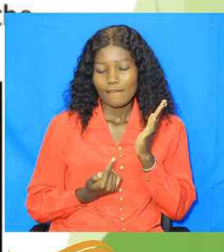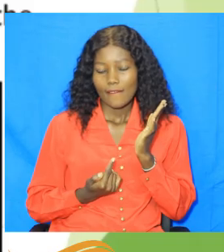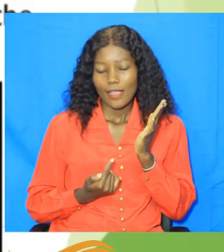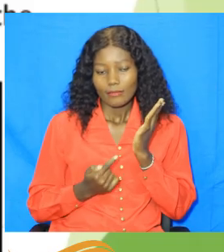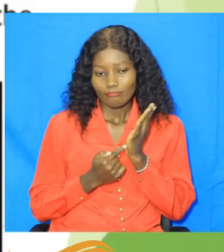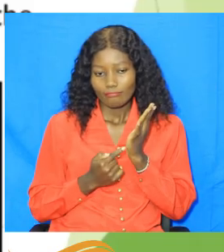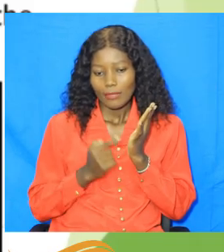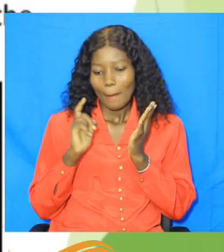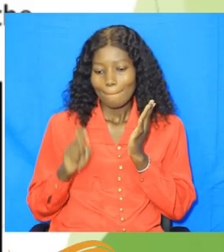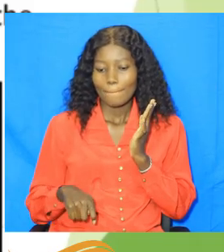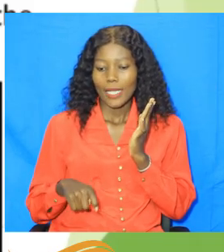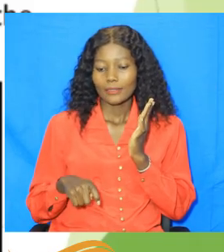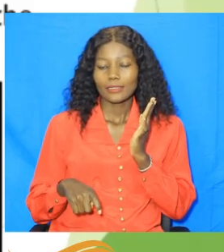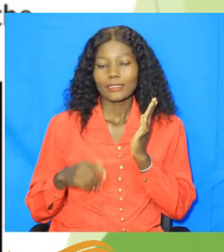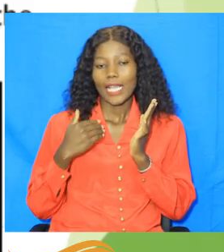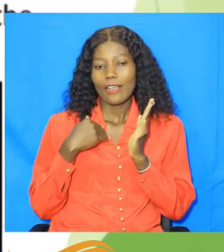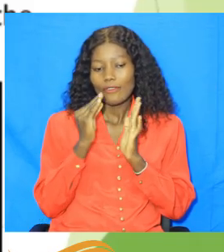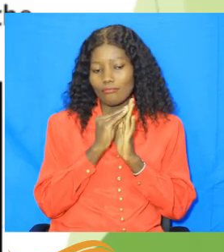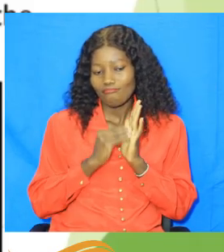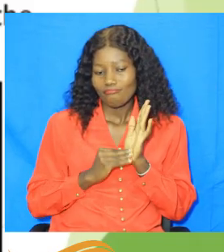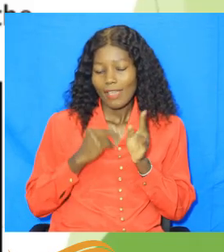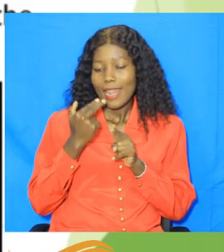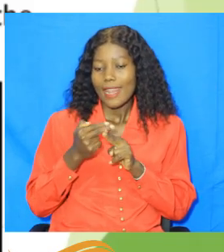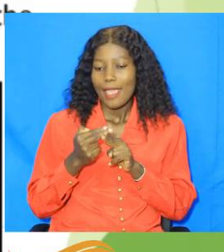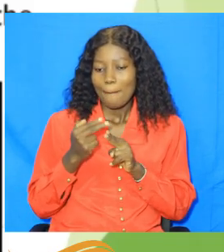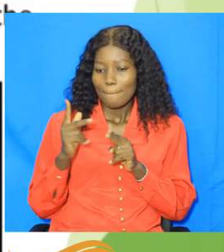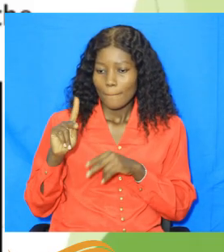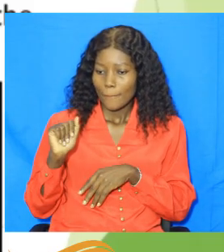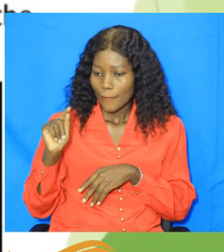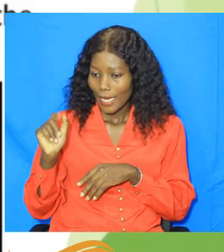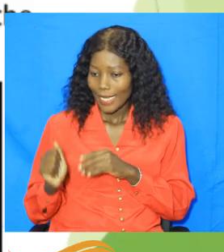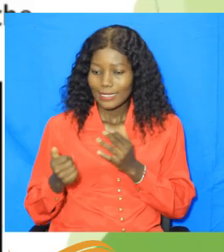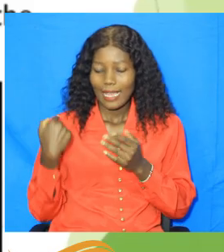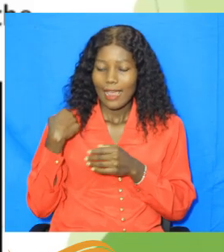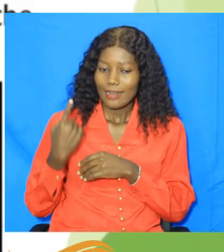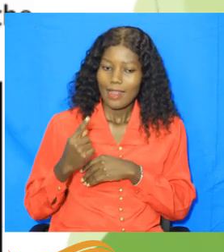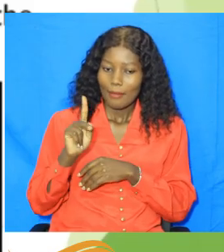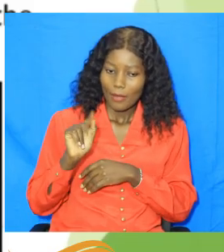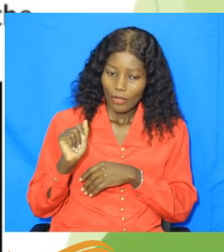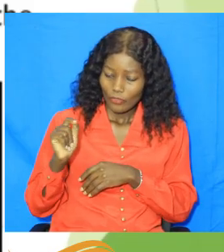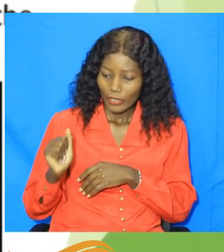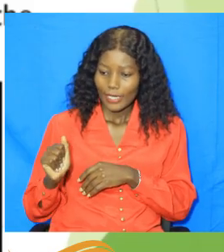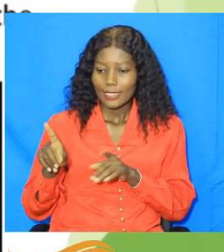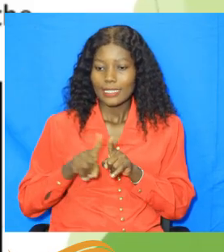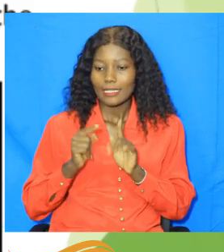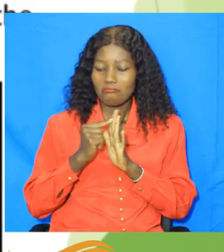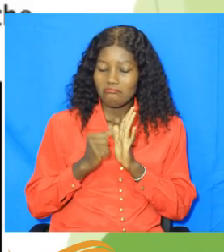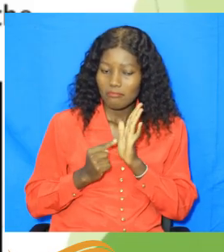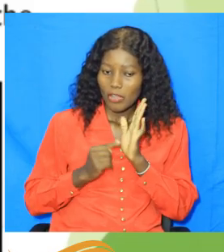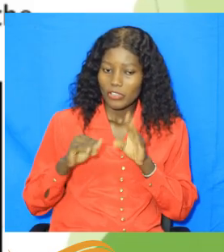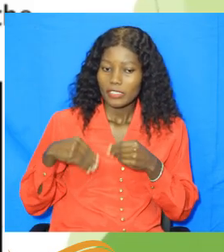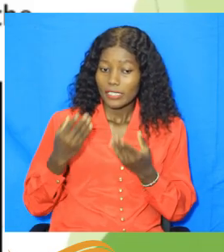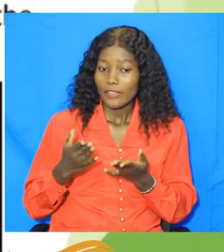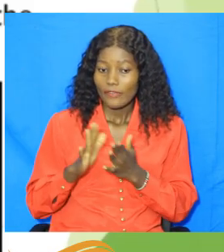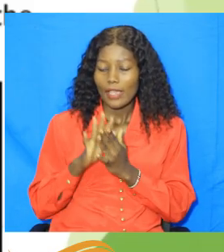has to indicate the name of the kata, the number of the kata, and the points as awarded